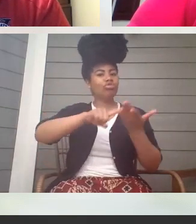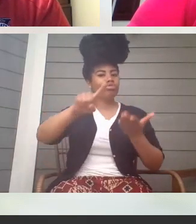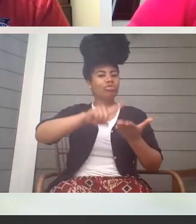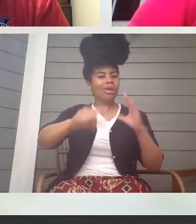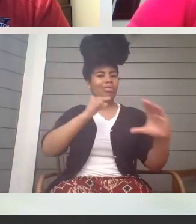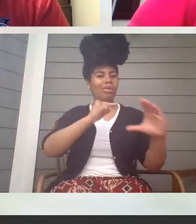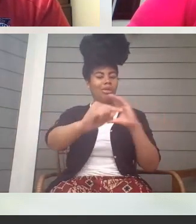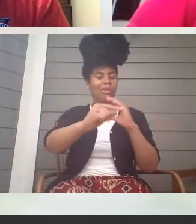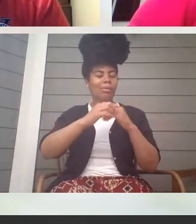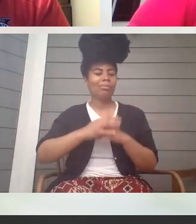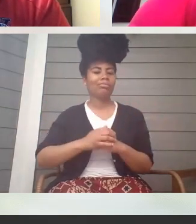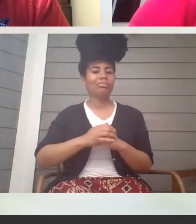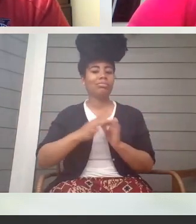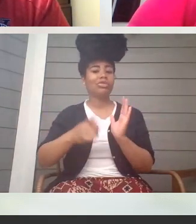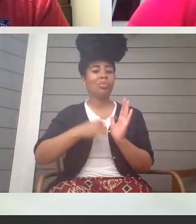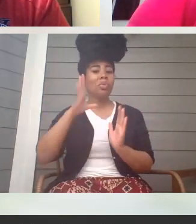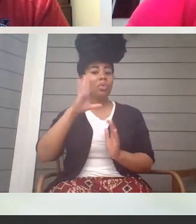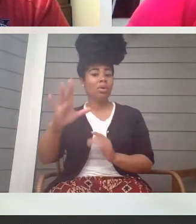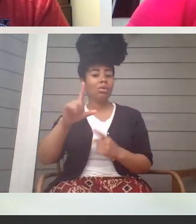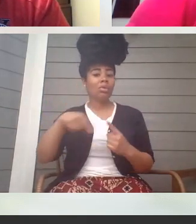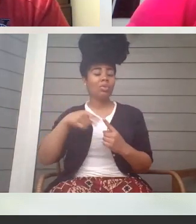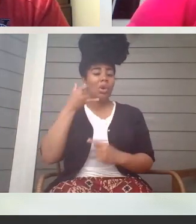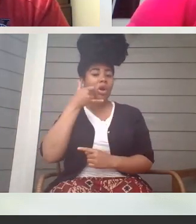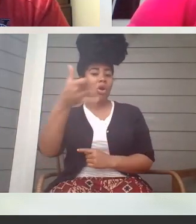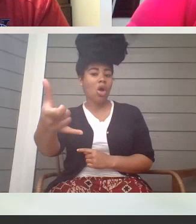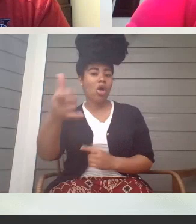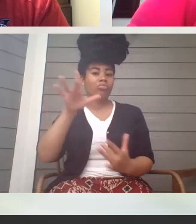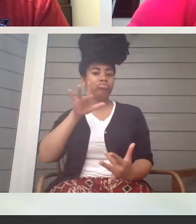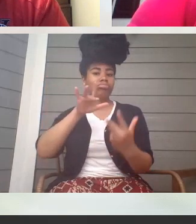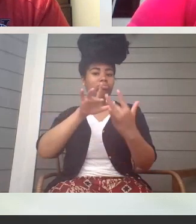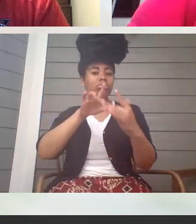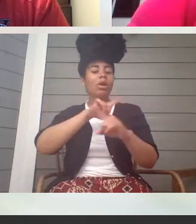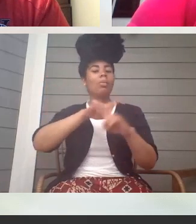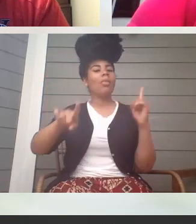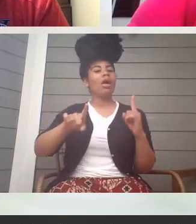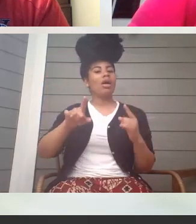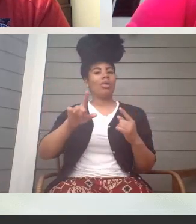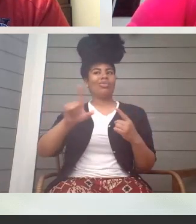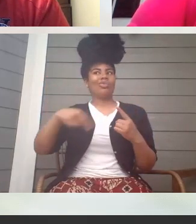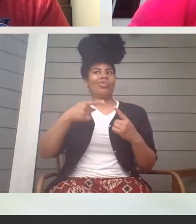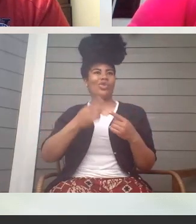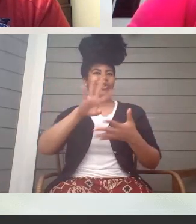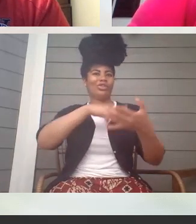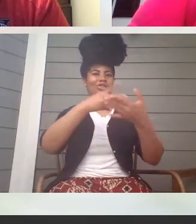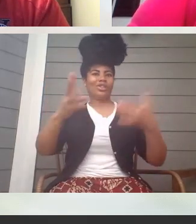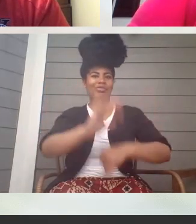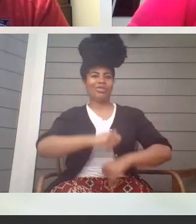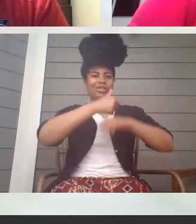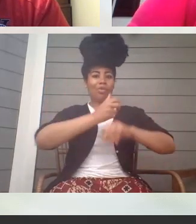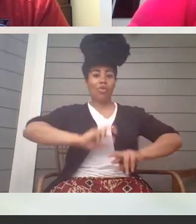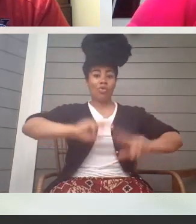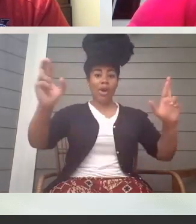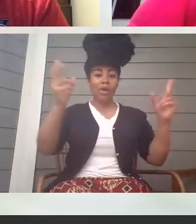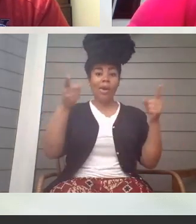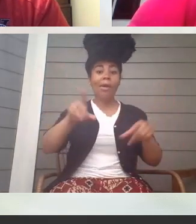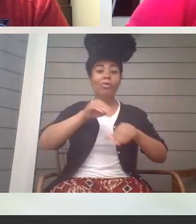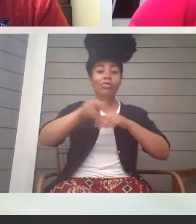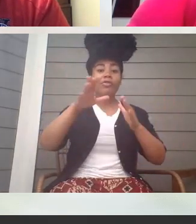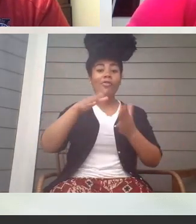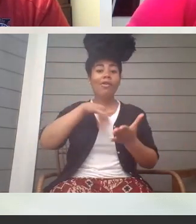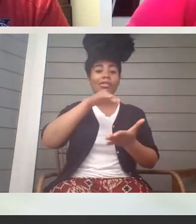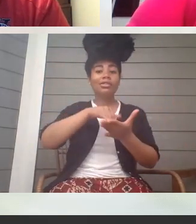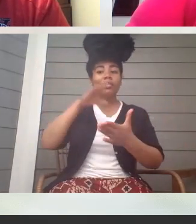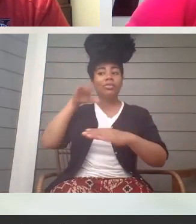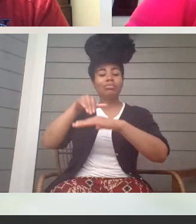So if we call you, we'll be in touch. Otherwise, once your schedule's ready, your advising center is going to send you an email that will